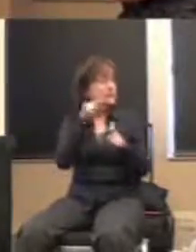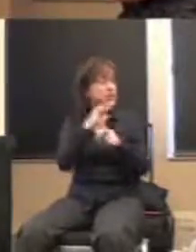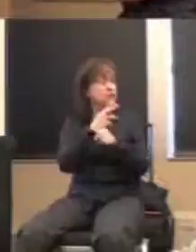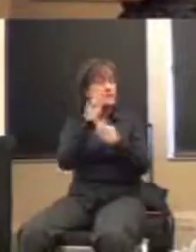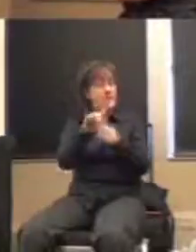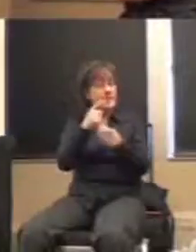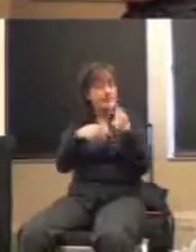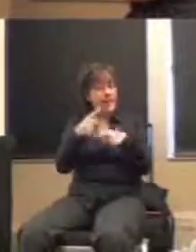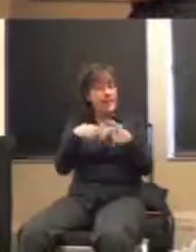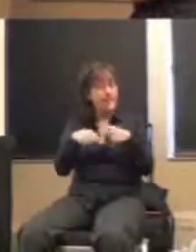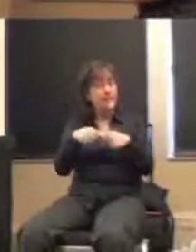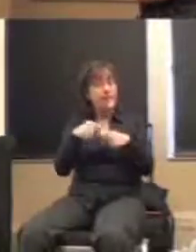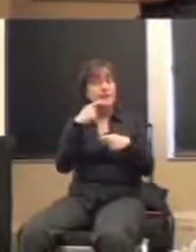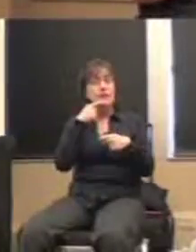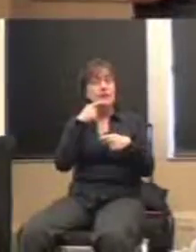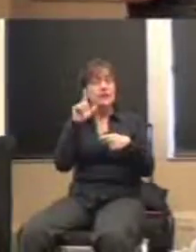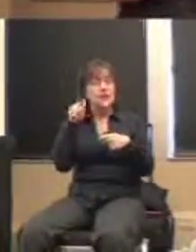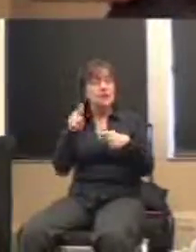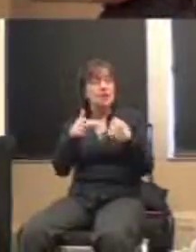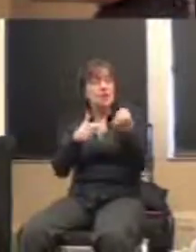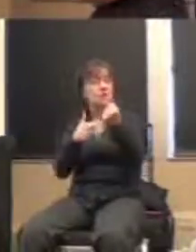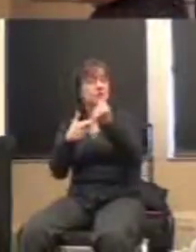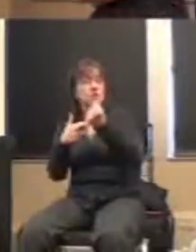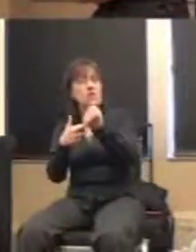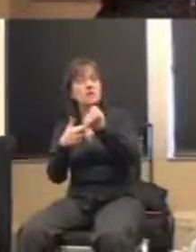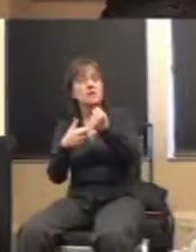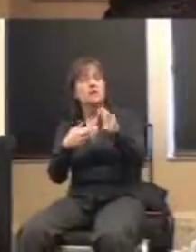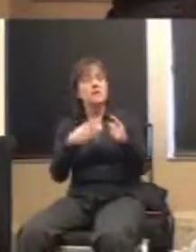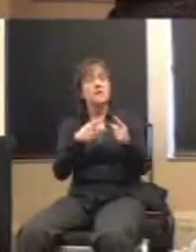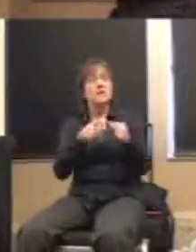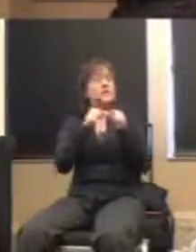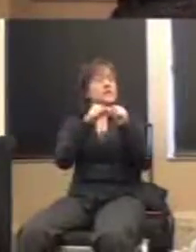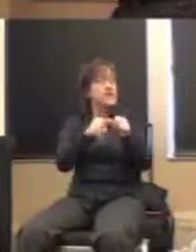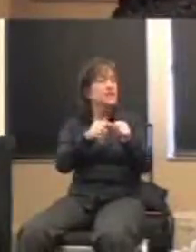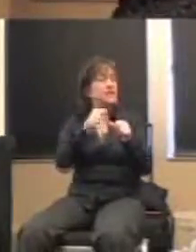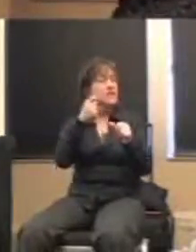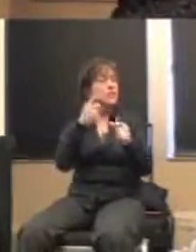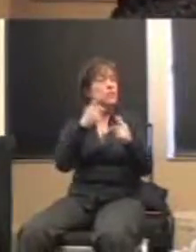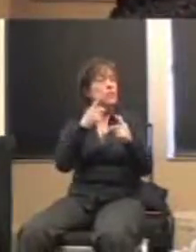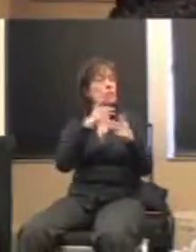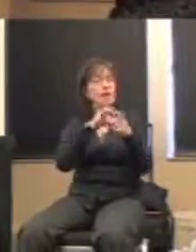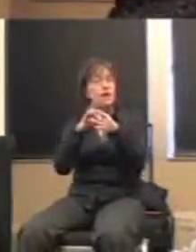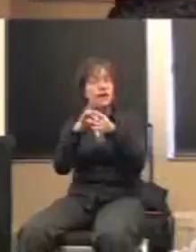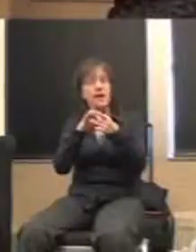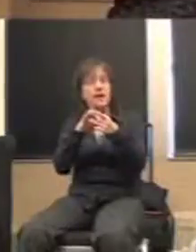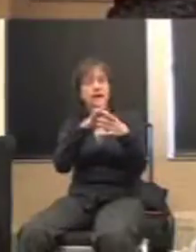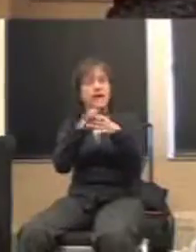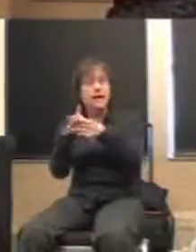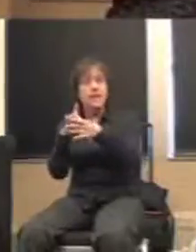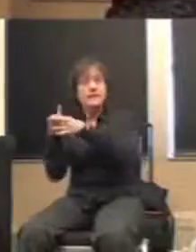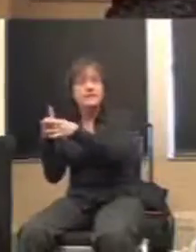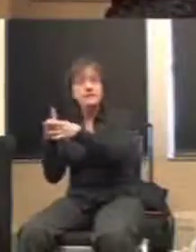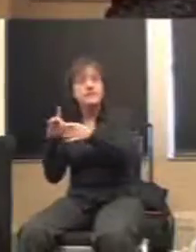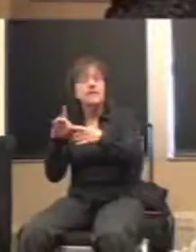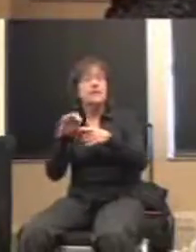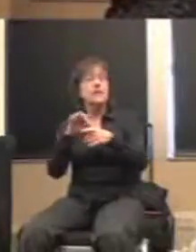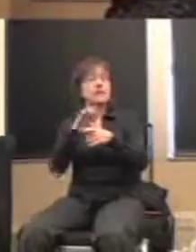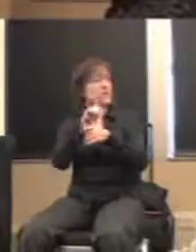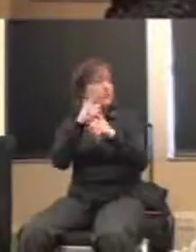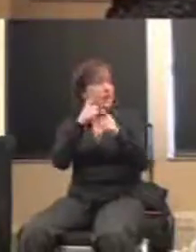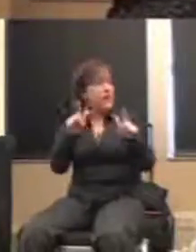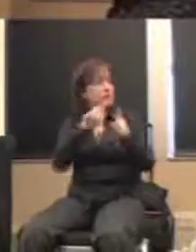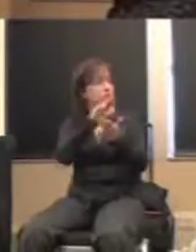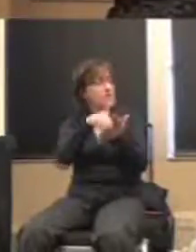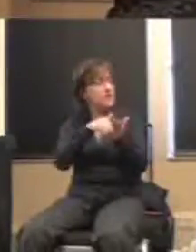sign, I would say afterwards as reinforcement, they're going to bridge to- continually get it. It's going to be that bridge. If that language center is intact,